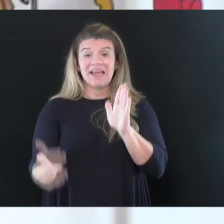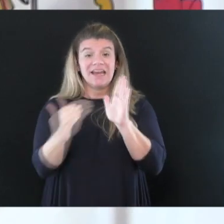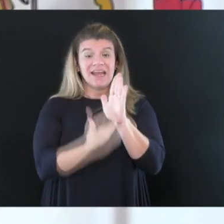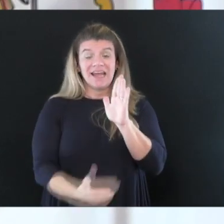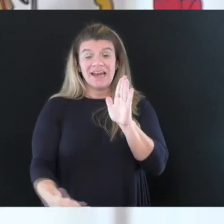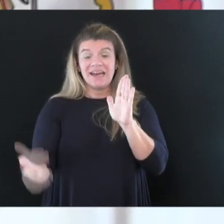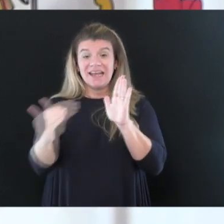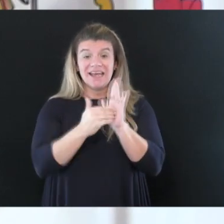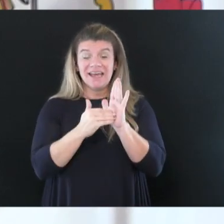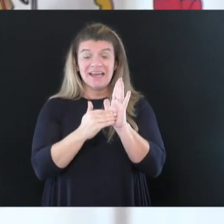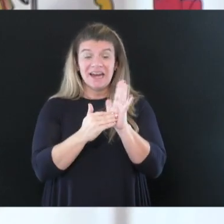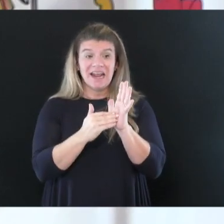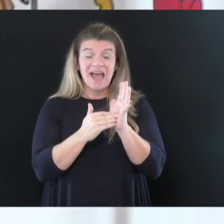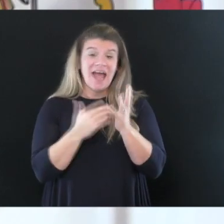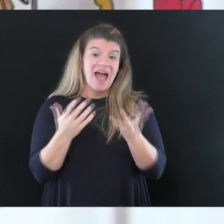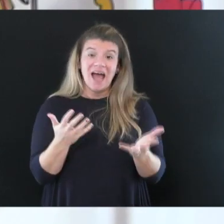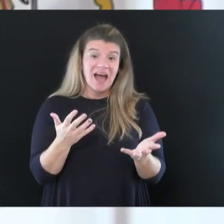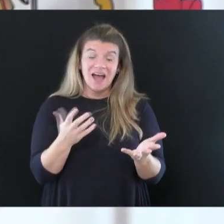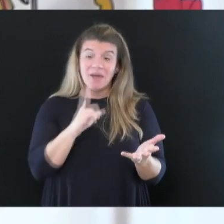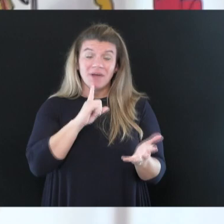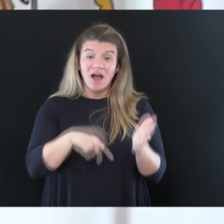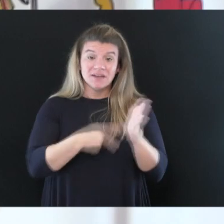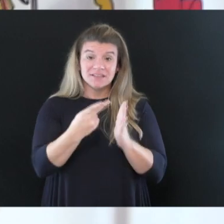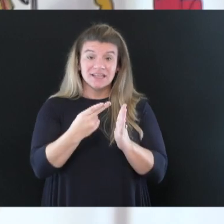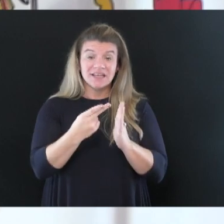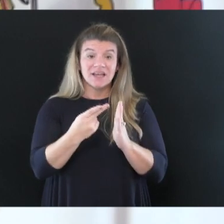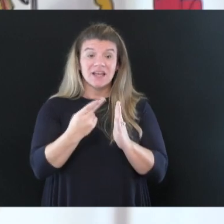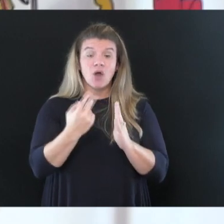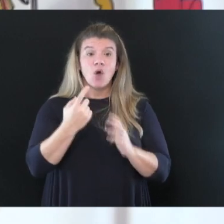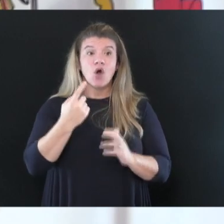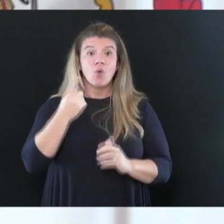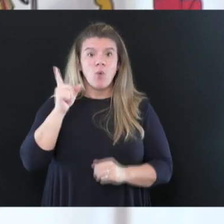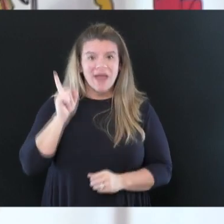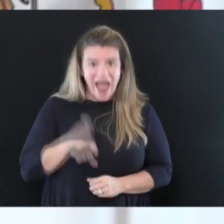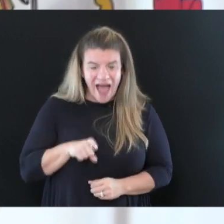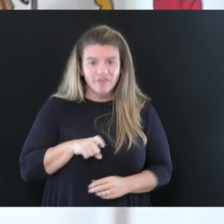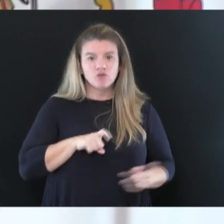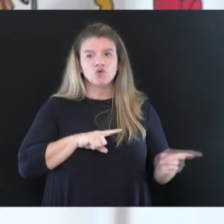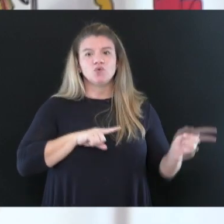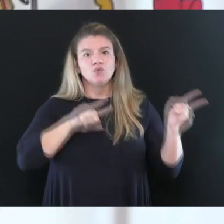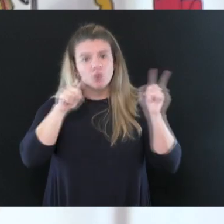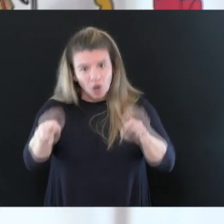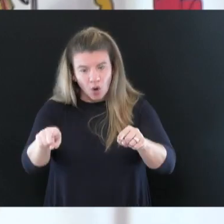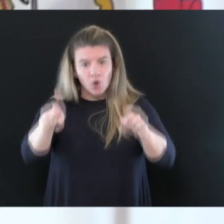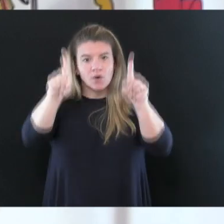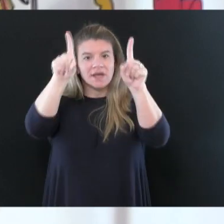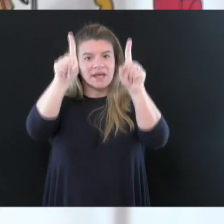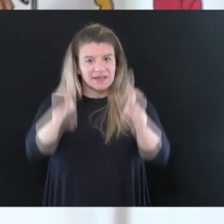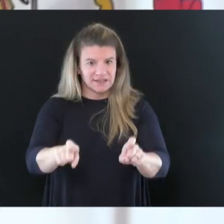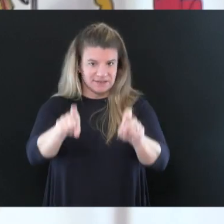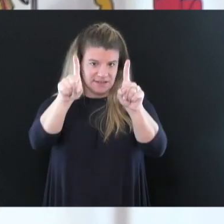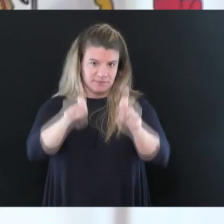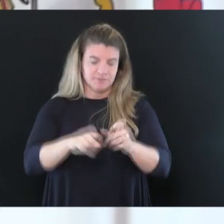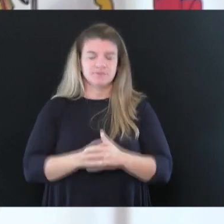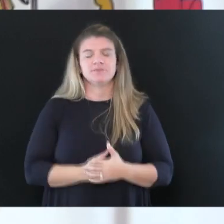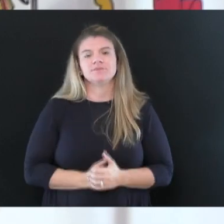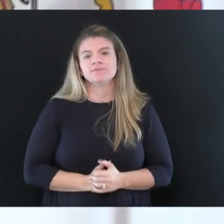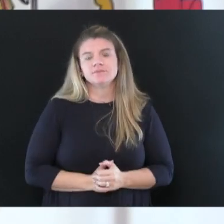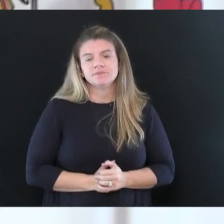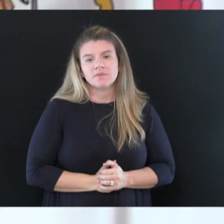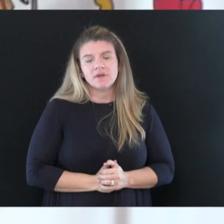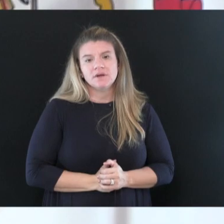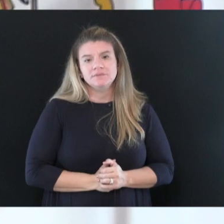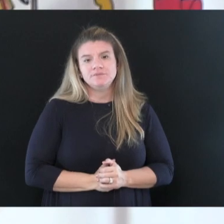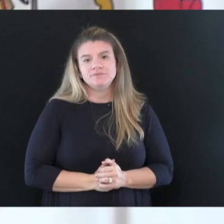it anymore. I mean, for crying out loud, we have got to go get tested. The other thing Dr. Marsh said that is